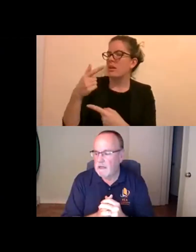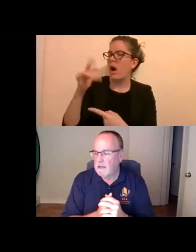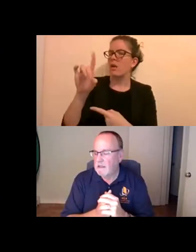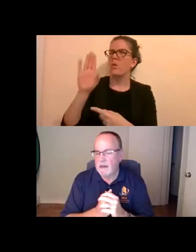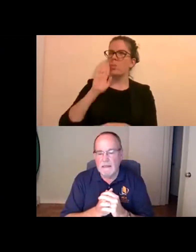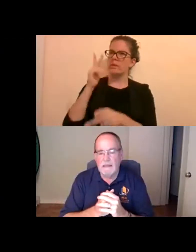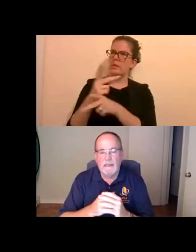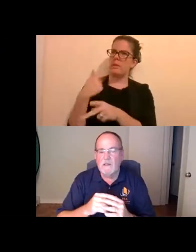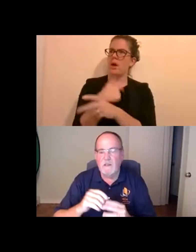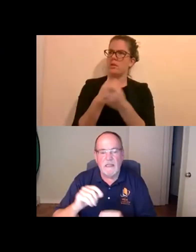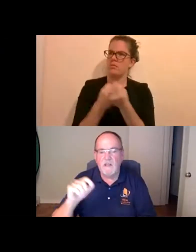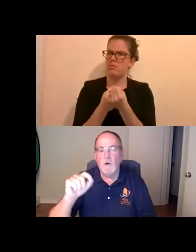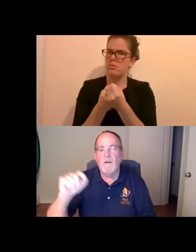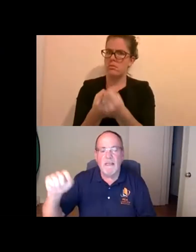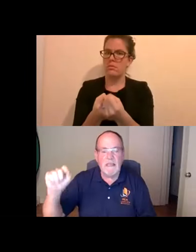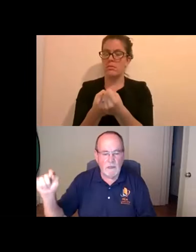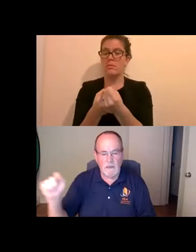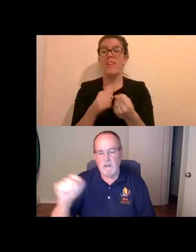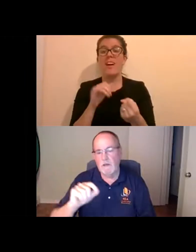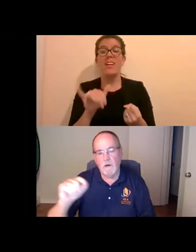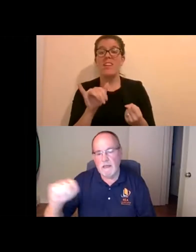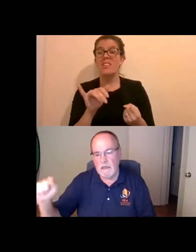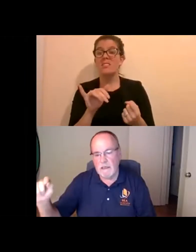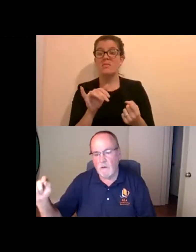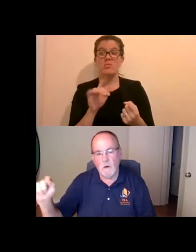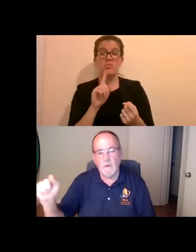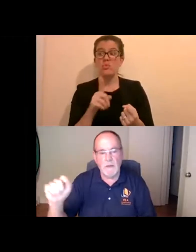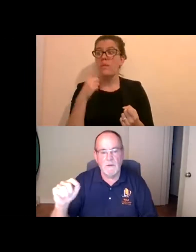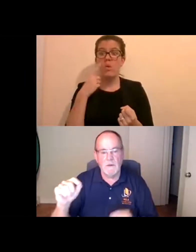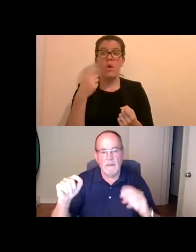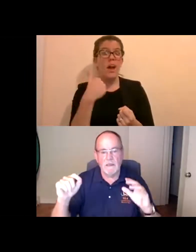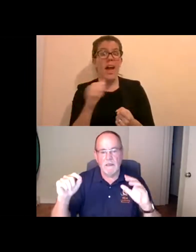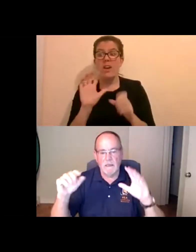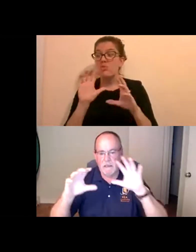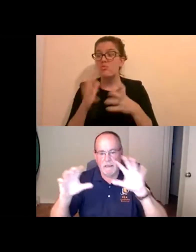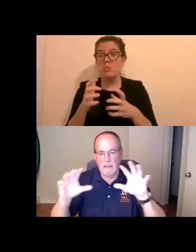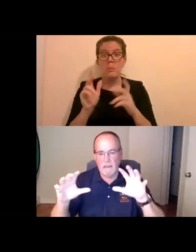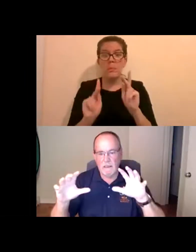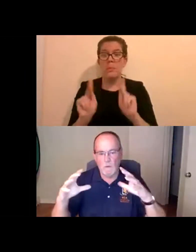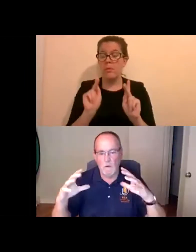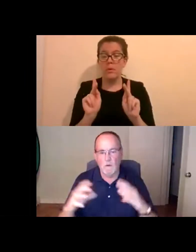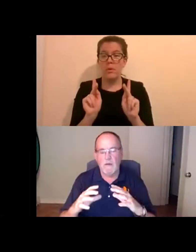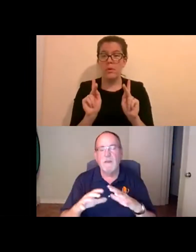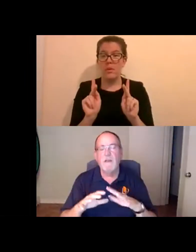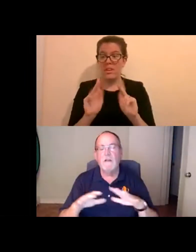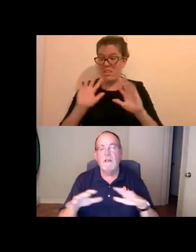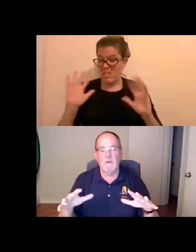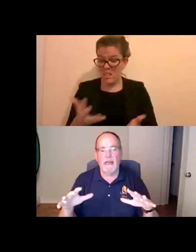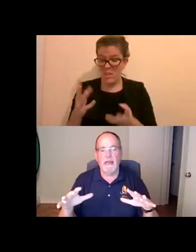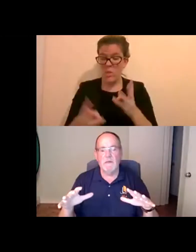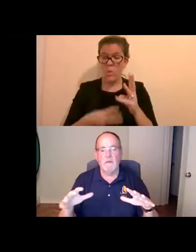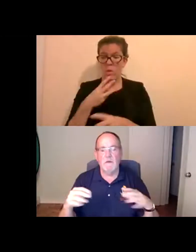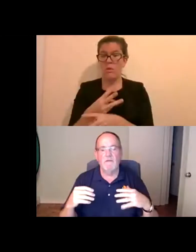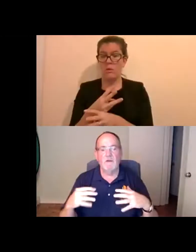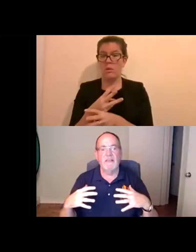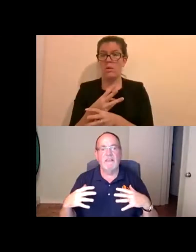going. That's true of any religion or any group of people in the world, that when they're in the